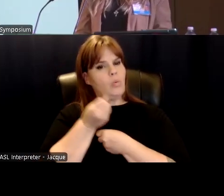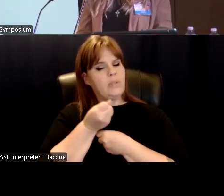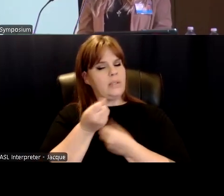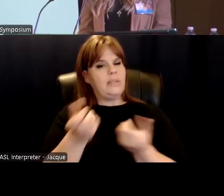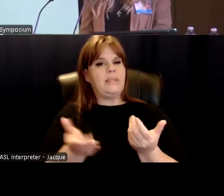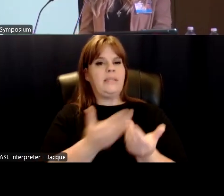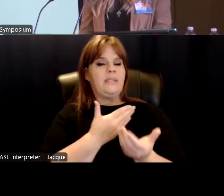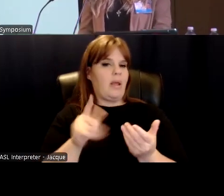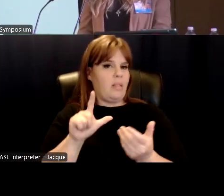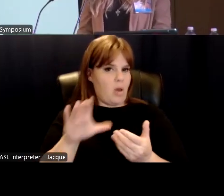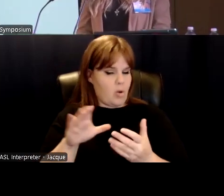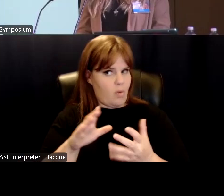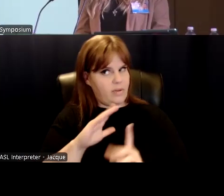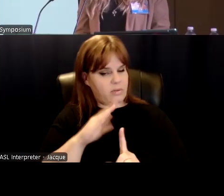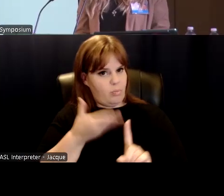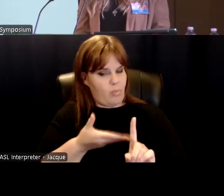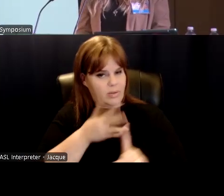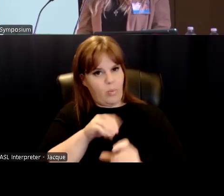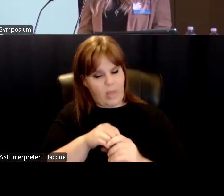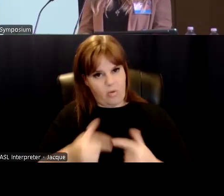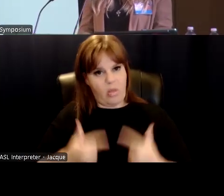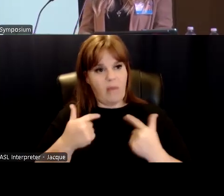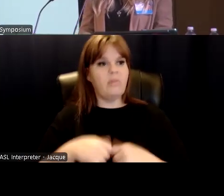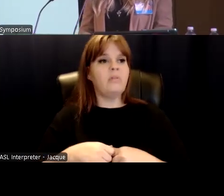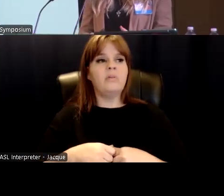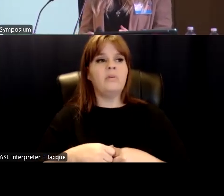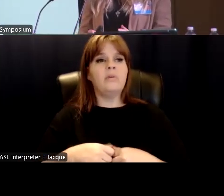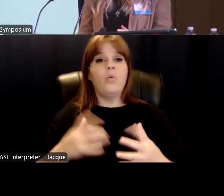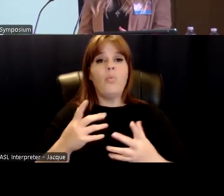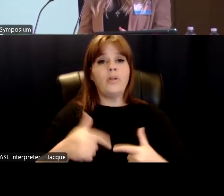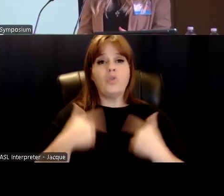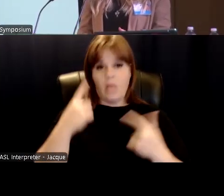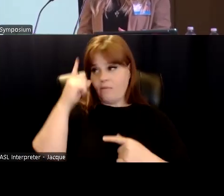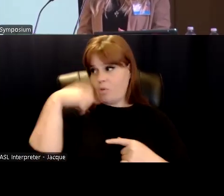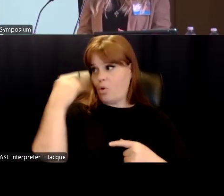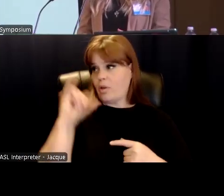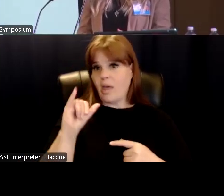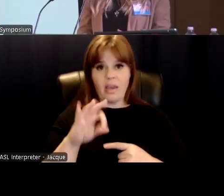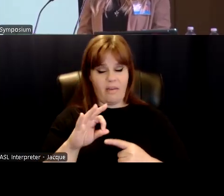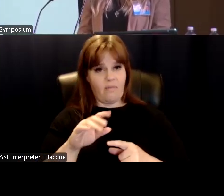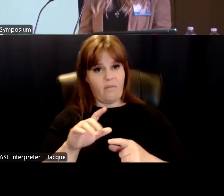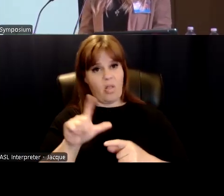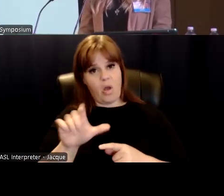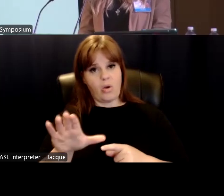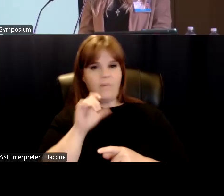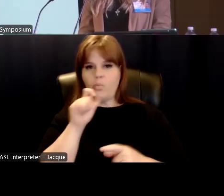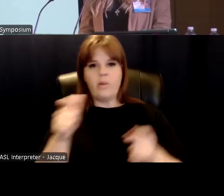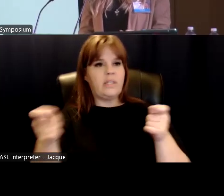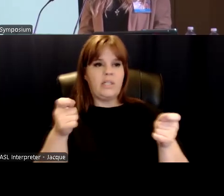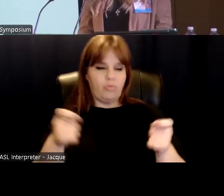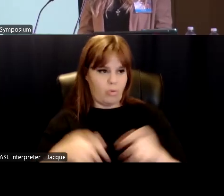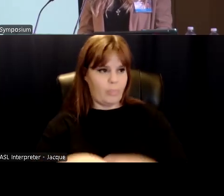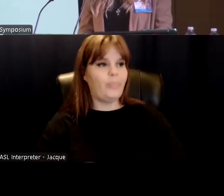in your life? And what would your life look like if long COVID wasn't in control?